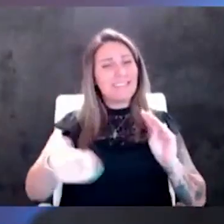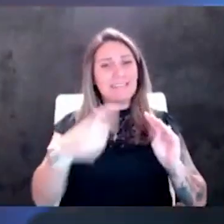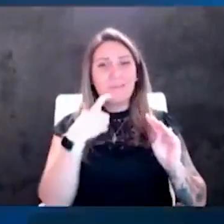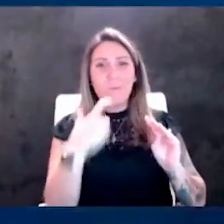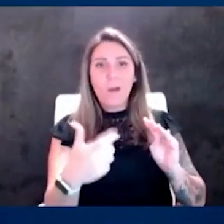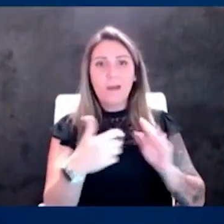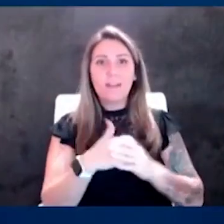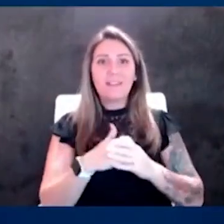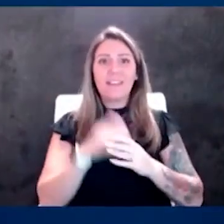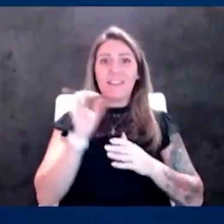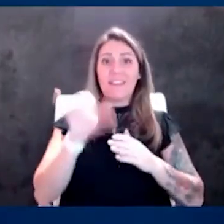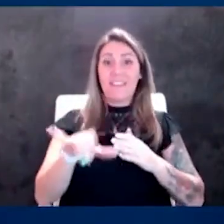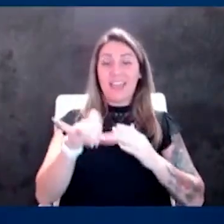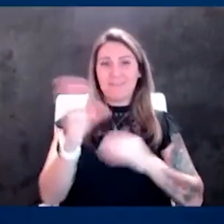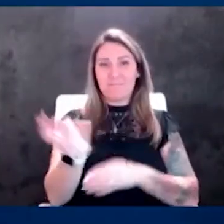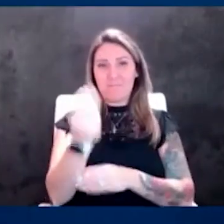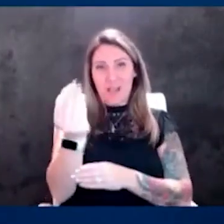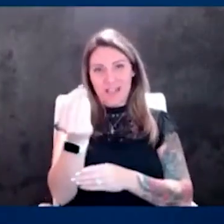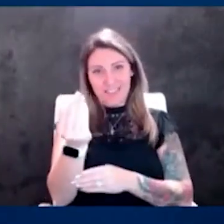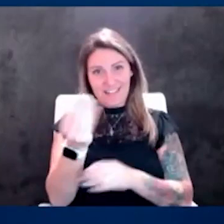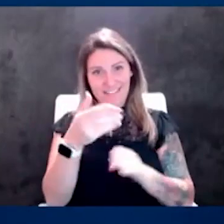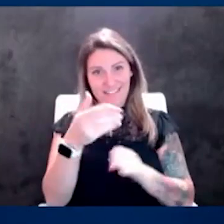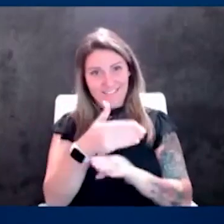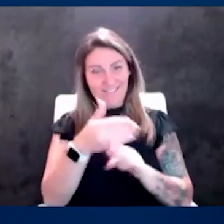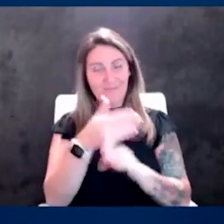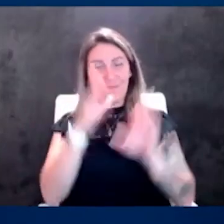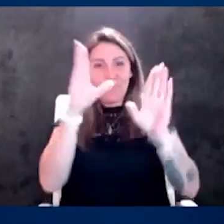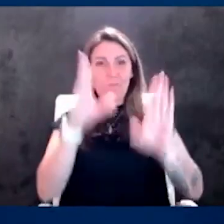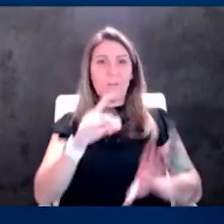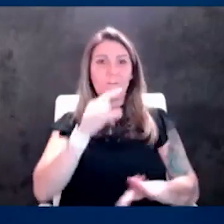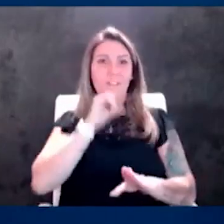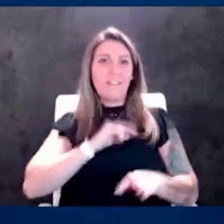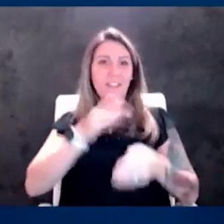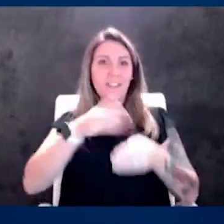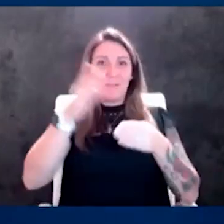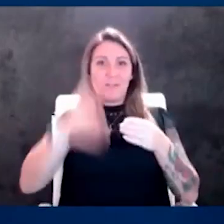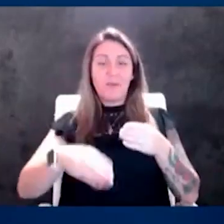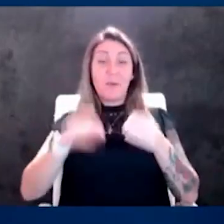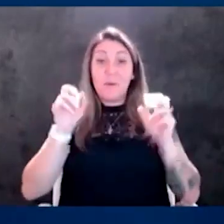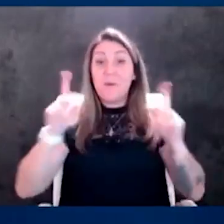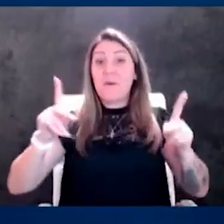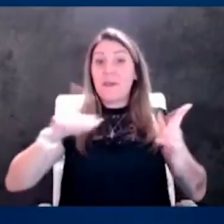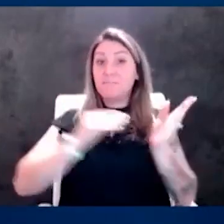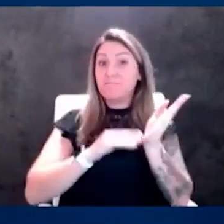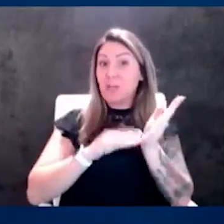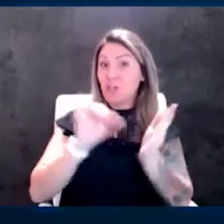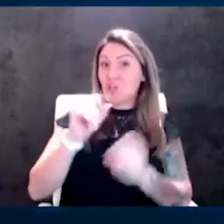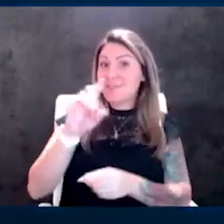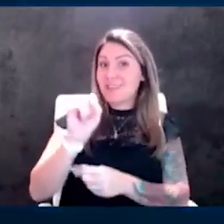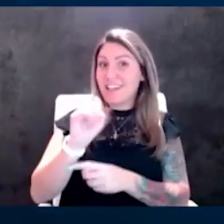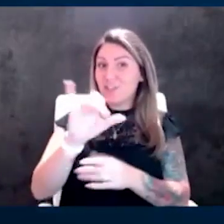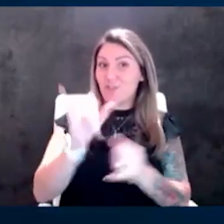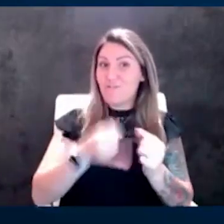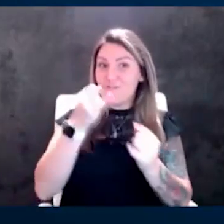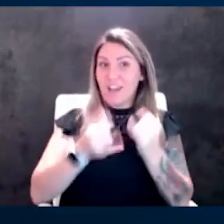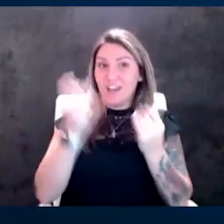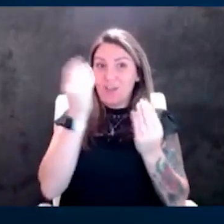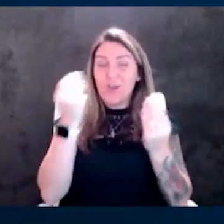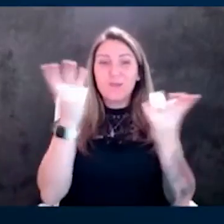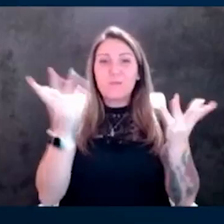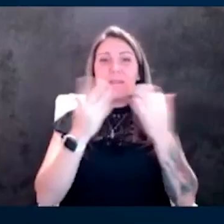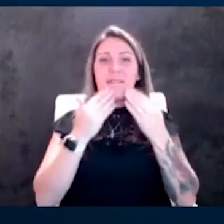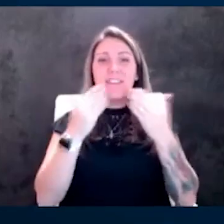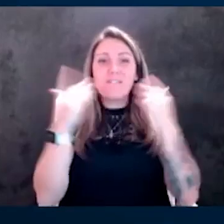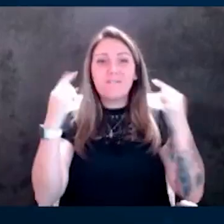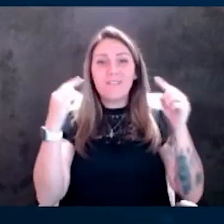coming up on Monday after a fabulous Thanksgiving weekend. Okay, Dr. Stites. All Your right, here's final what I'm thoughts and thankful what you're grateful for. You bet.